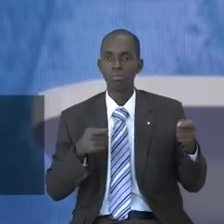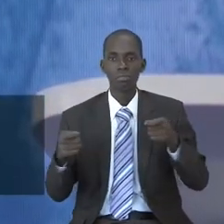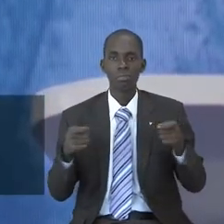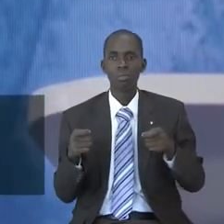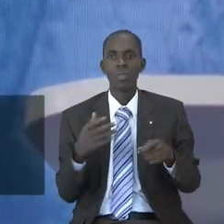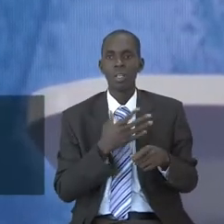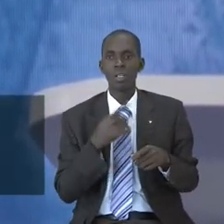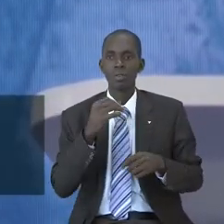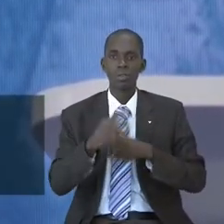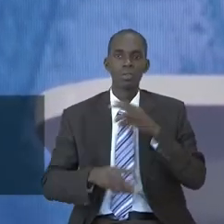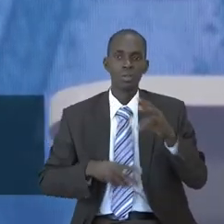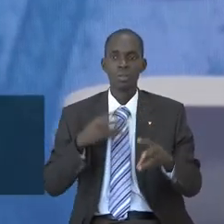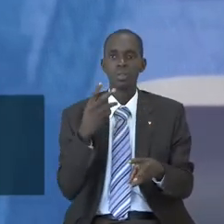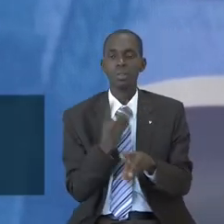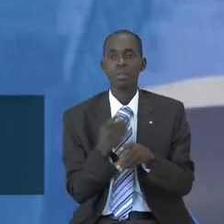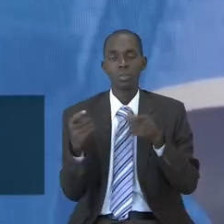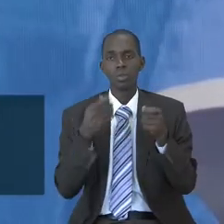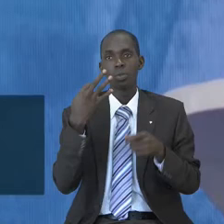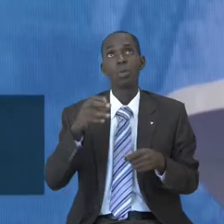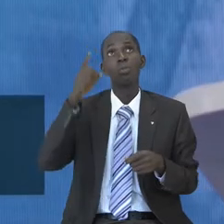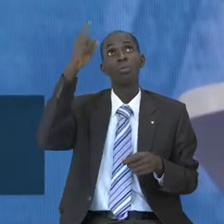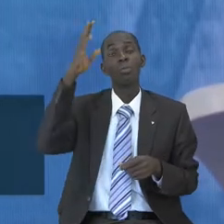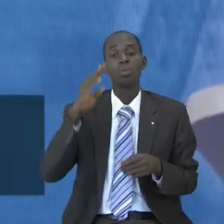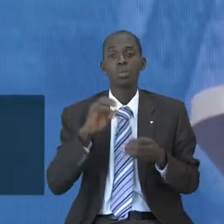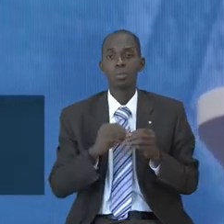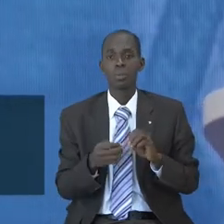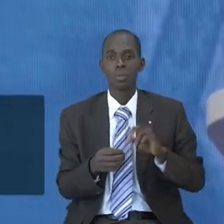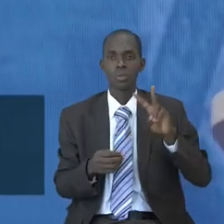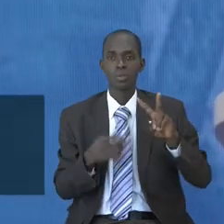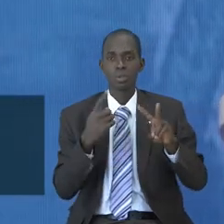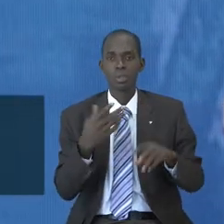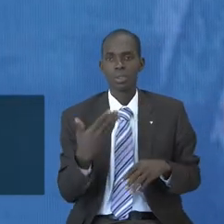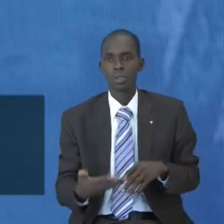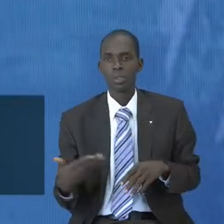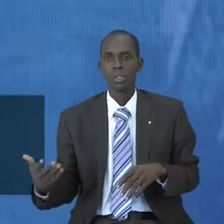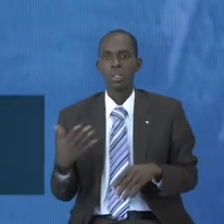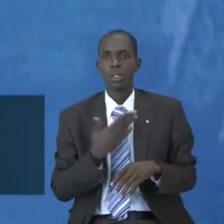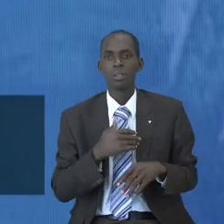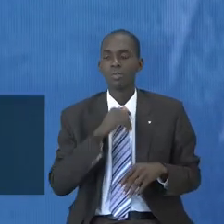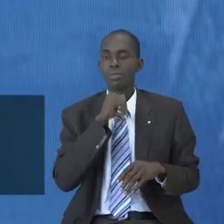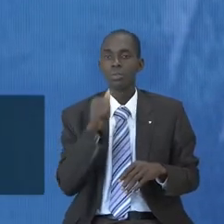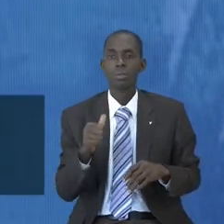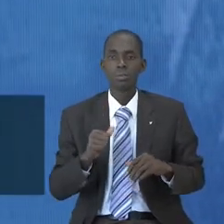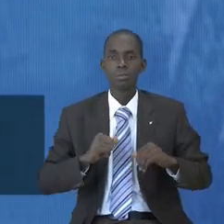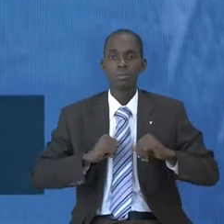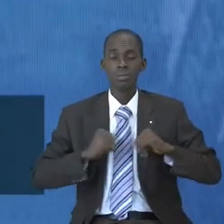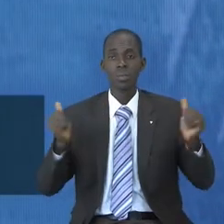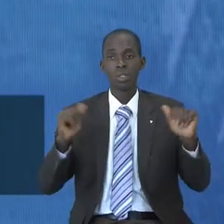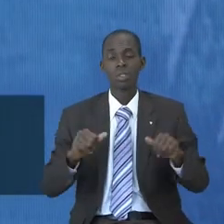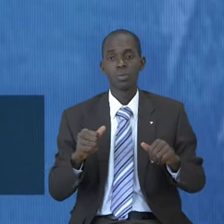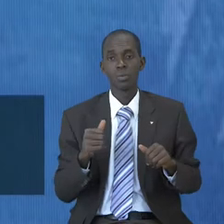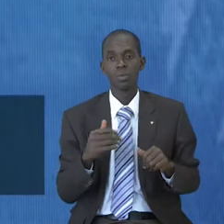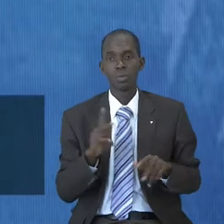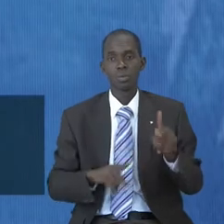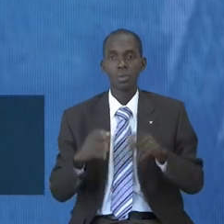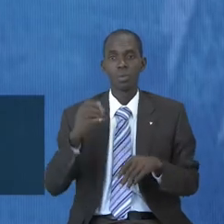God. Number two, the property and undeniable subjects of God. Number three, the